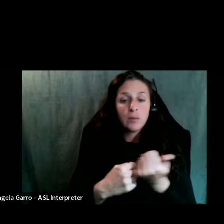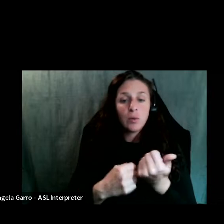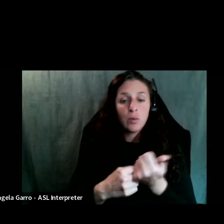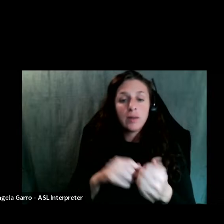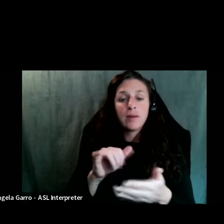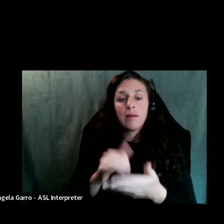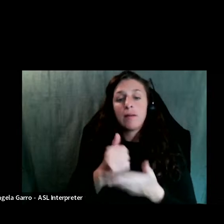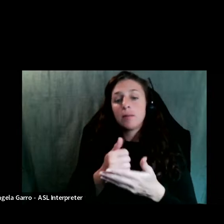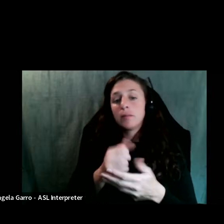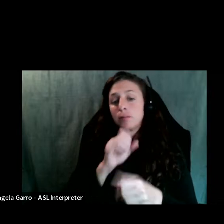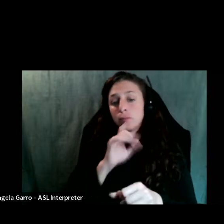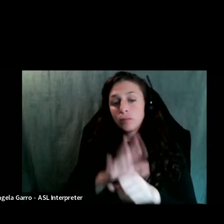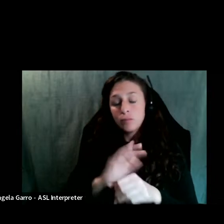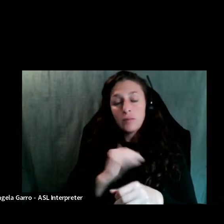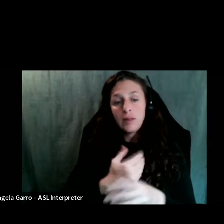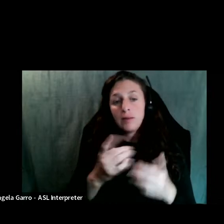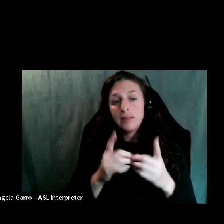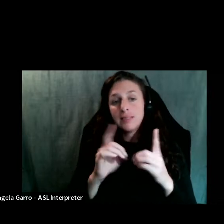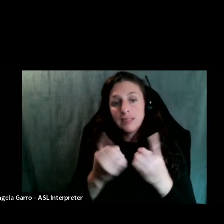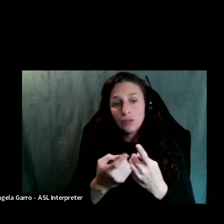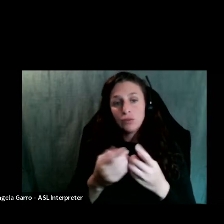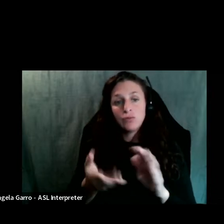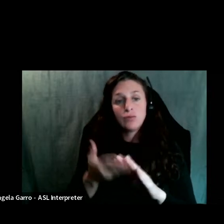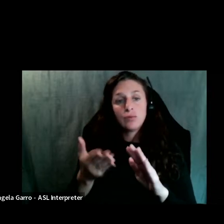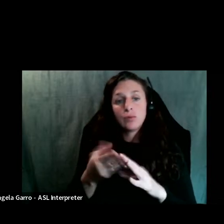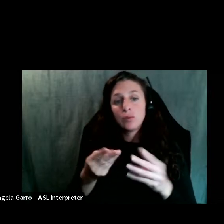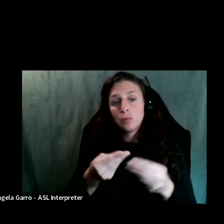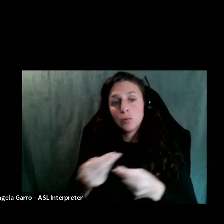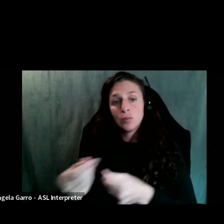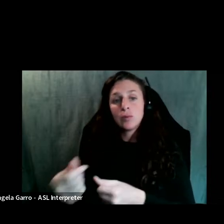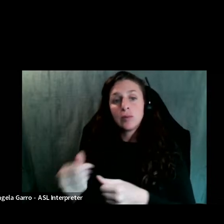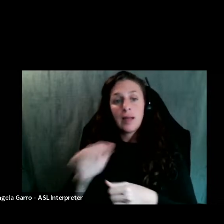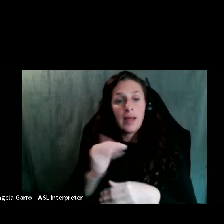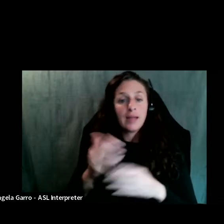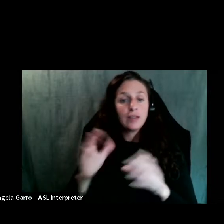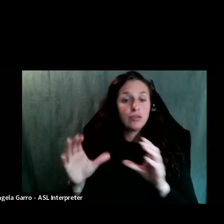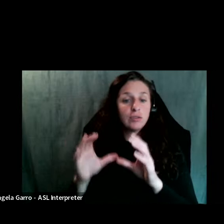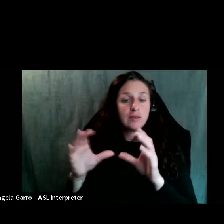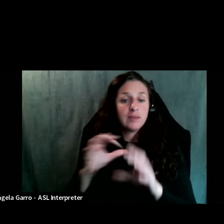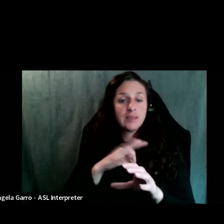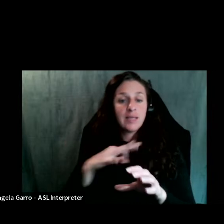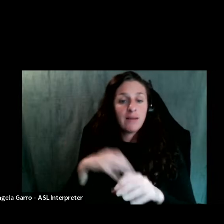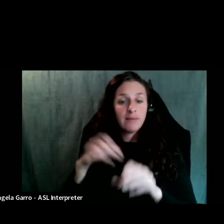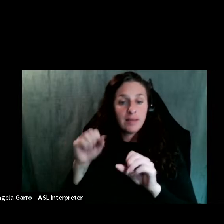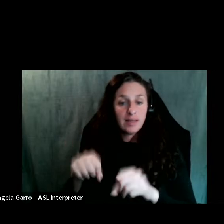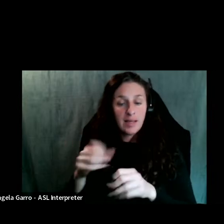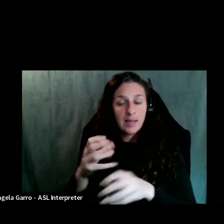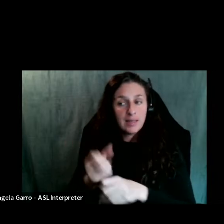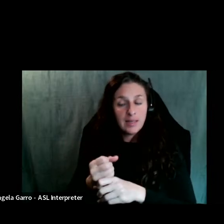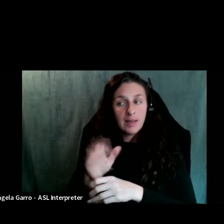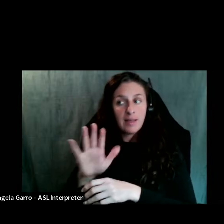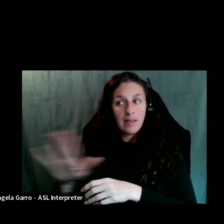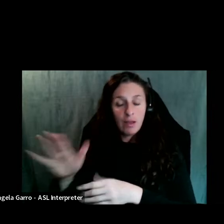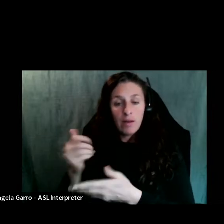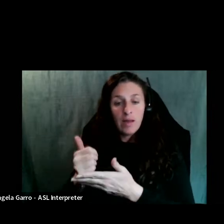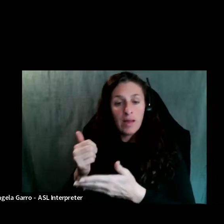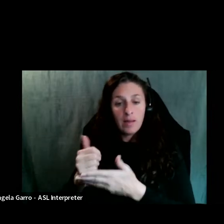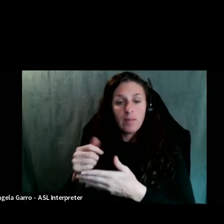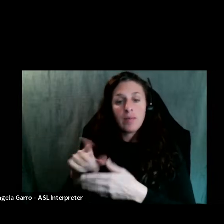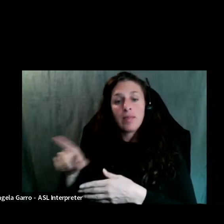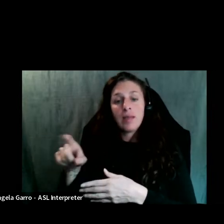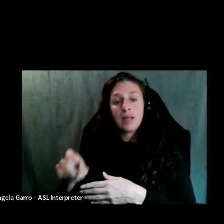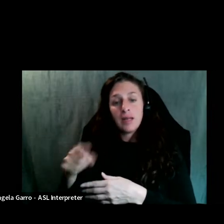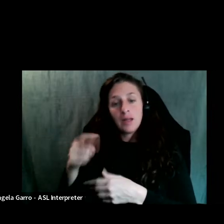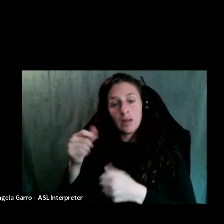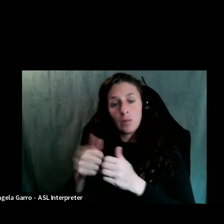ensure that our district runs smoothly and that the certificated staff get the help they need with students. As we